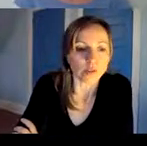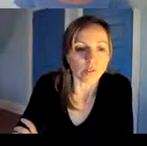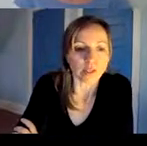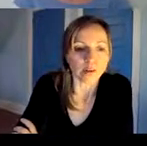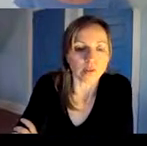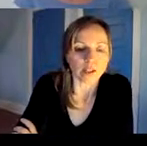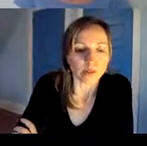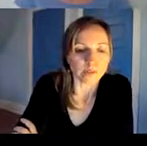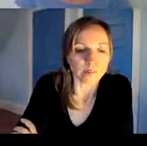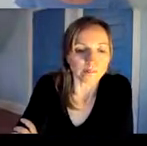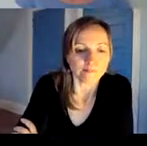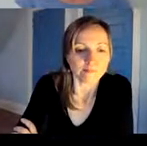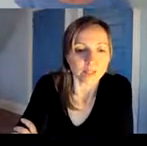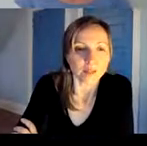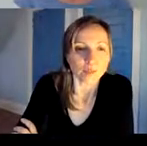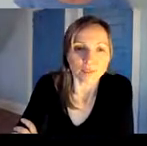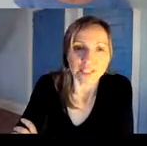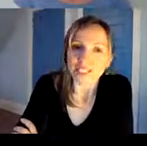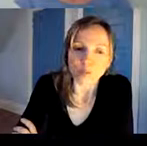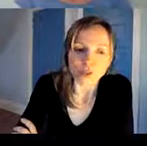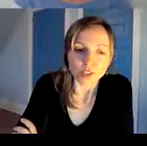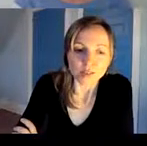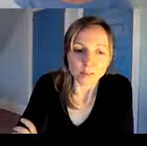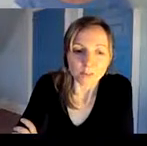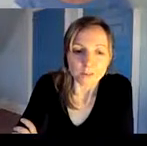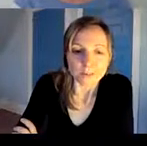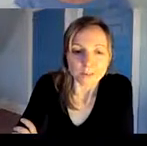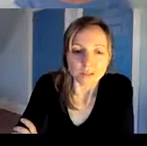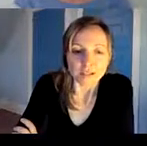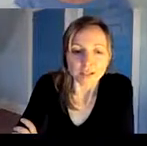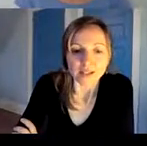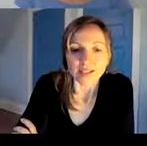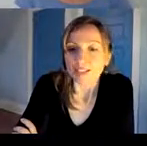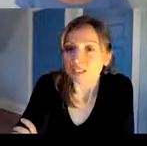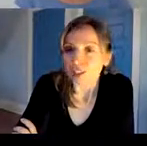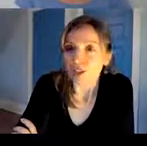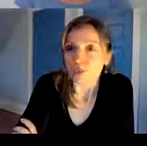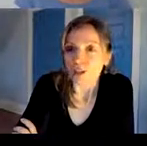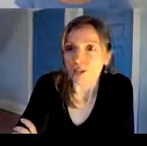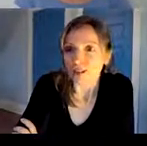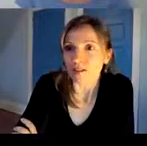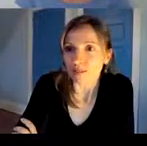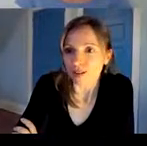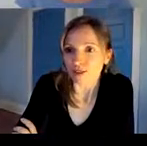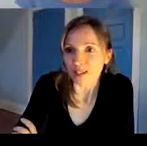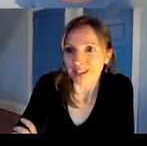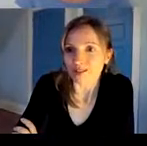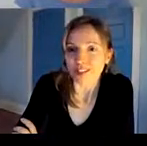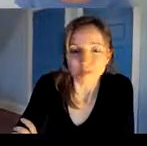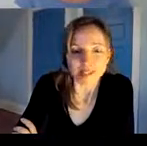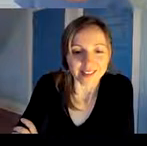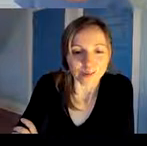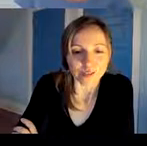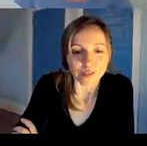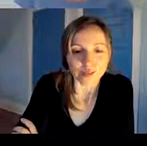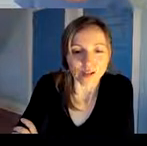covers we're going to speak about later. Prolific seed producers. In ideal conditions, one garlic mustard plant, which is